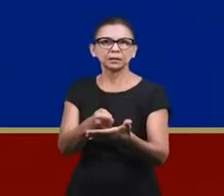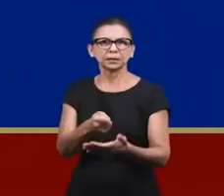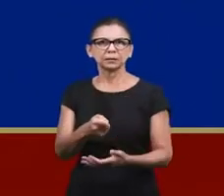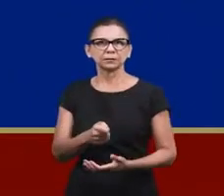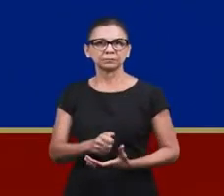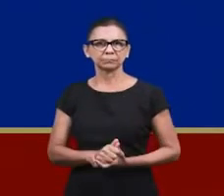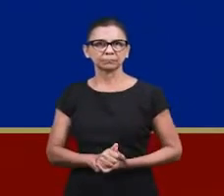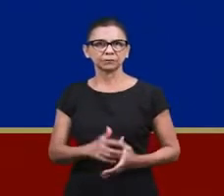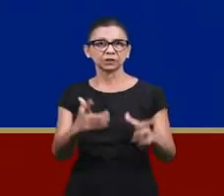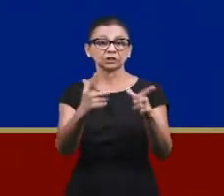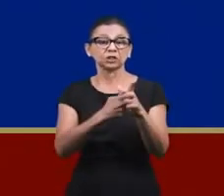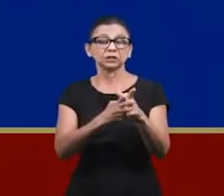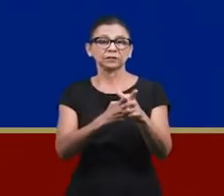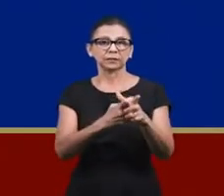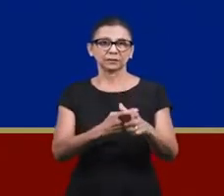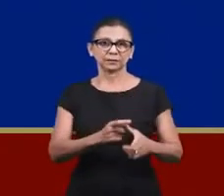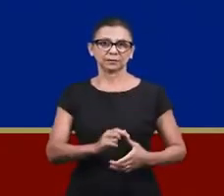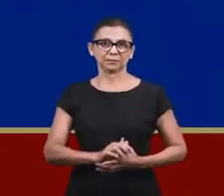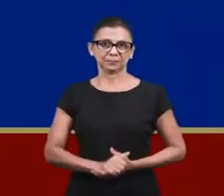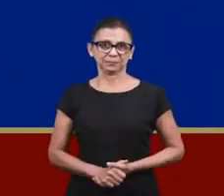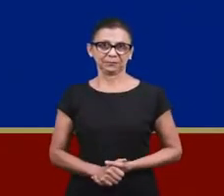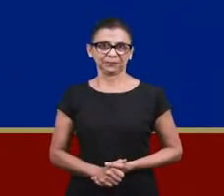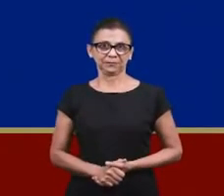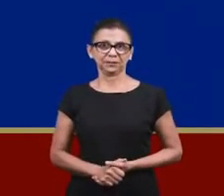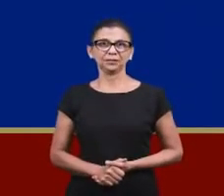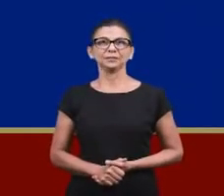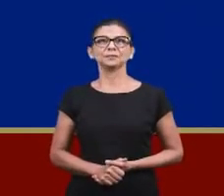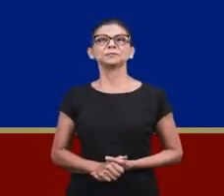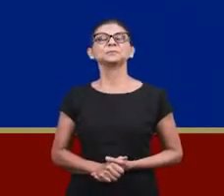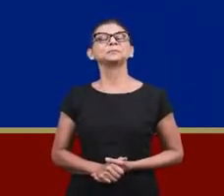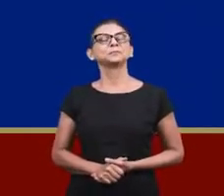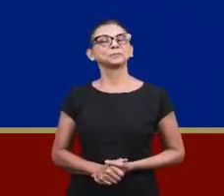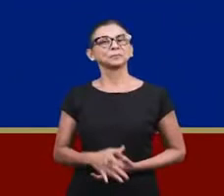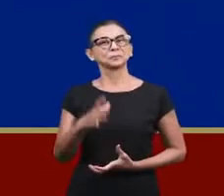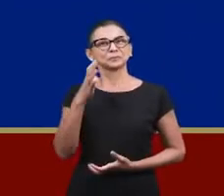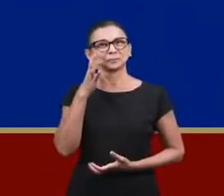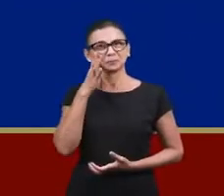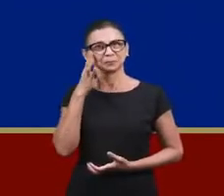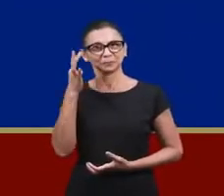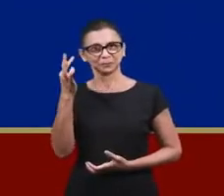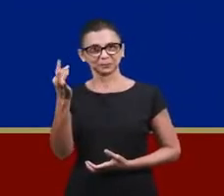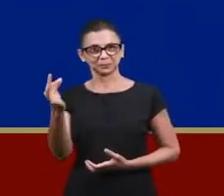me what you owe. But beloved, observe here